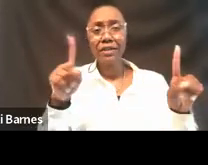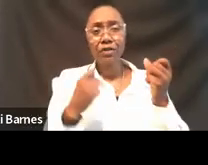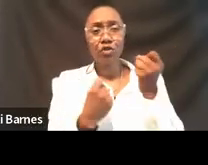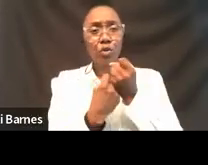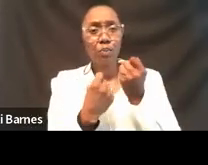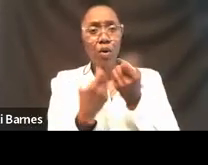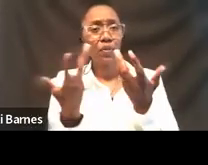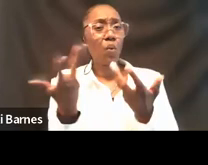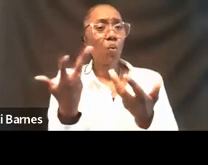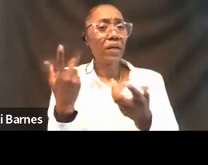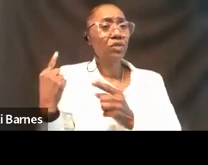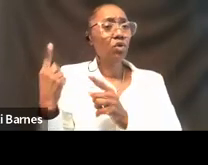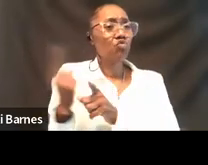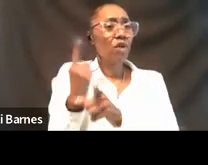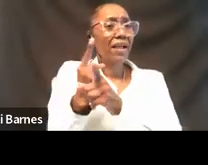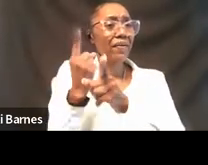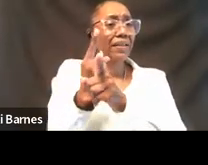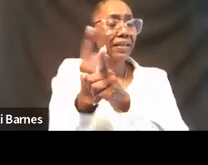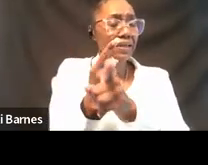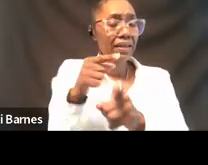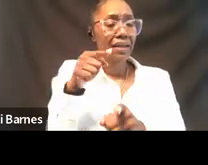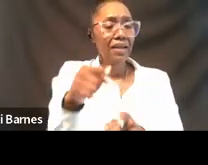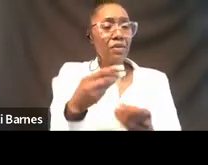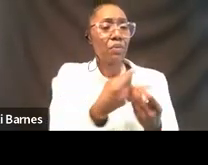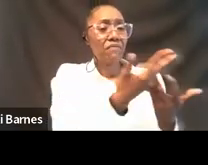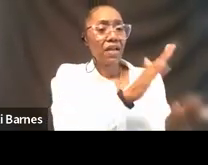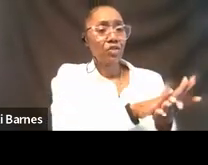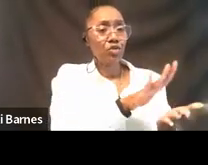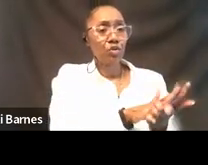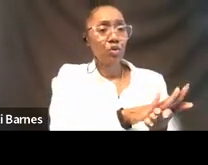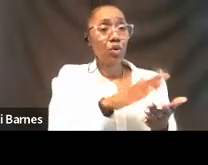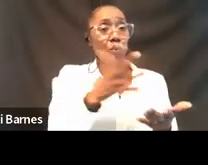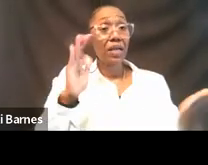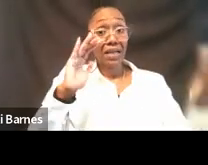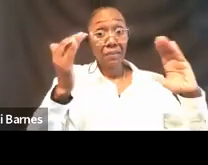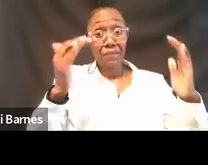traditionally available in a school. It should accurately depict student performance when compared